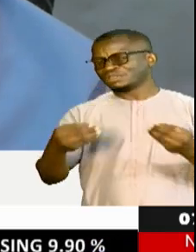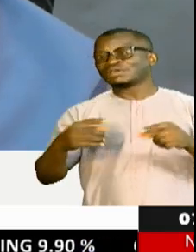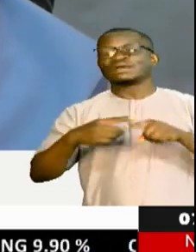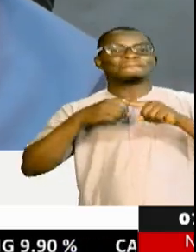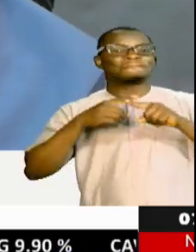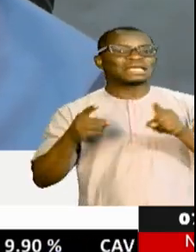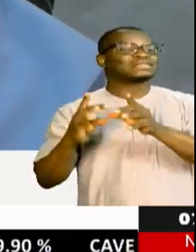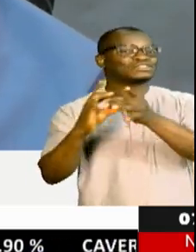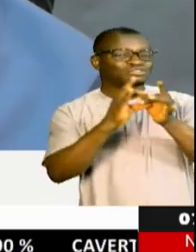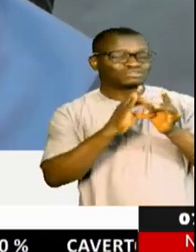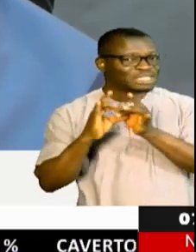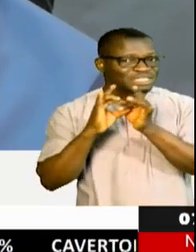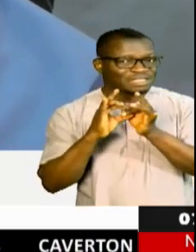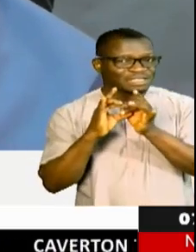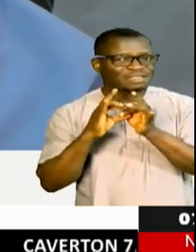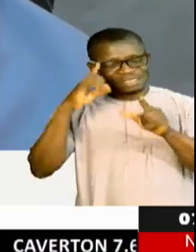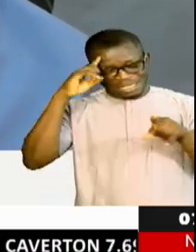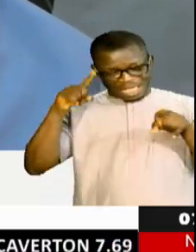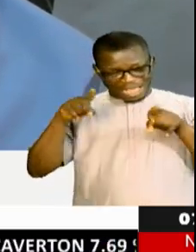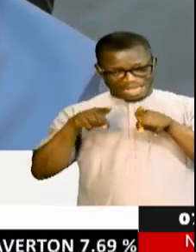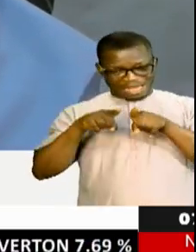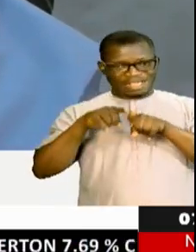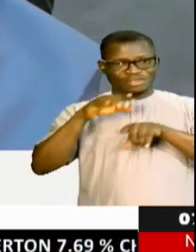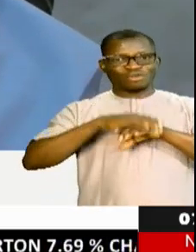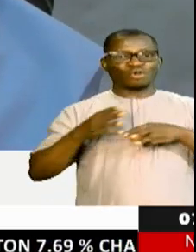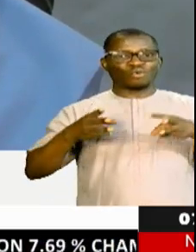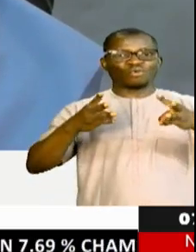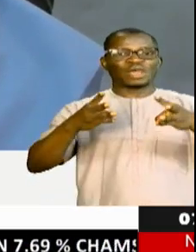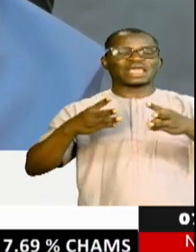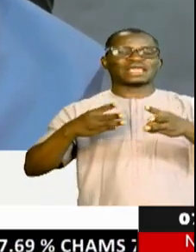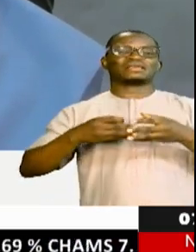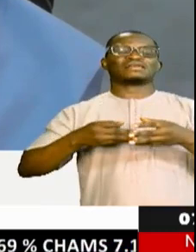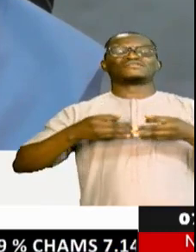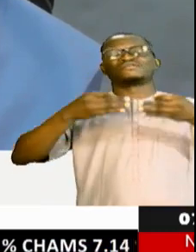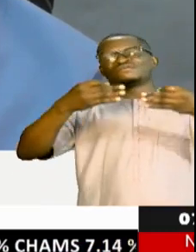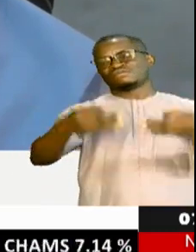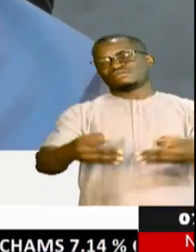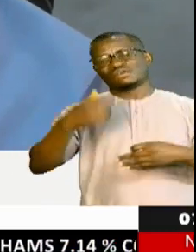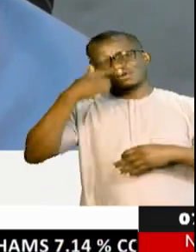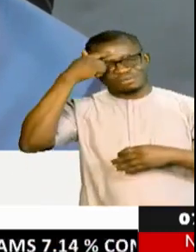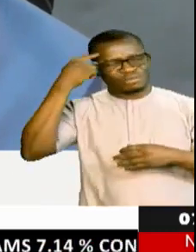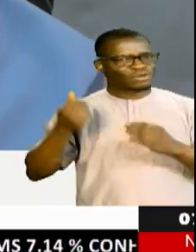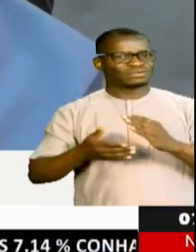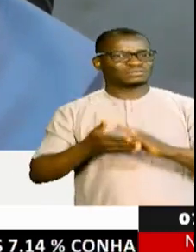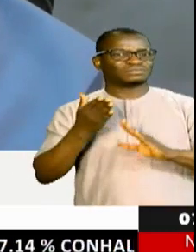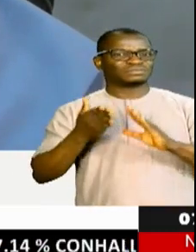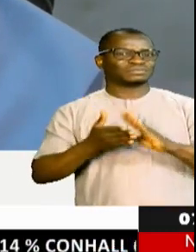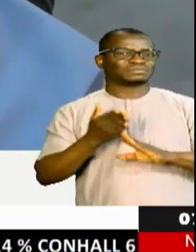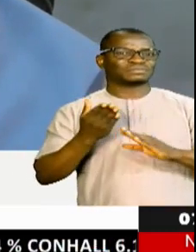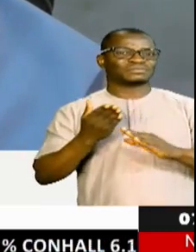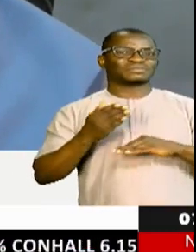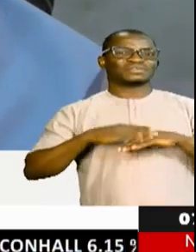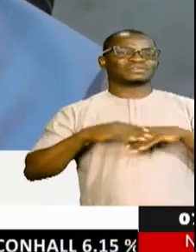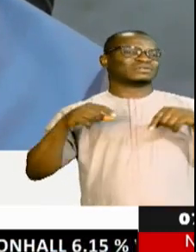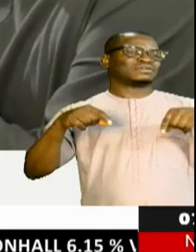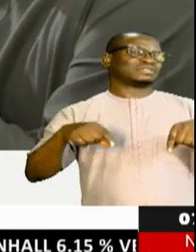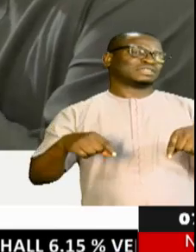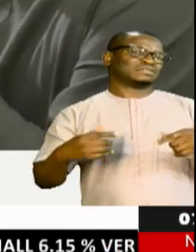and jointly agree on the path to follow towards fast-tracking the resolution